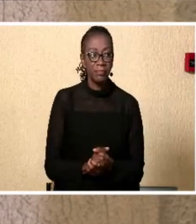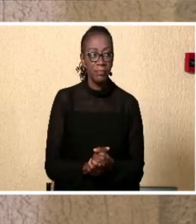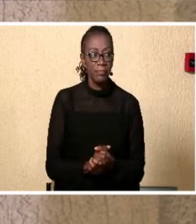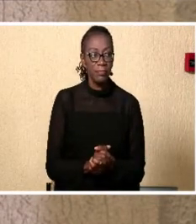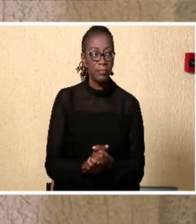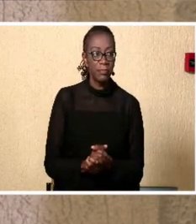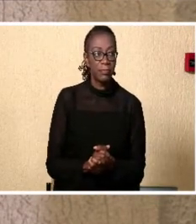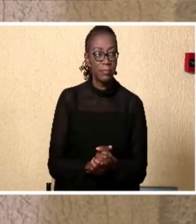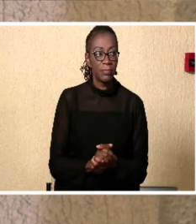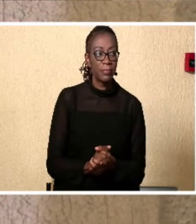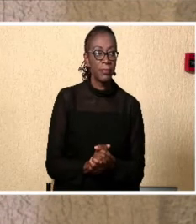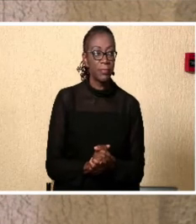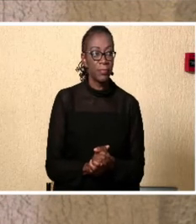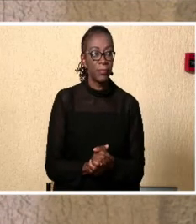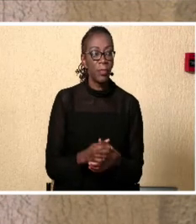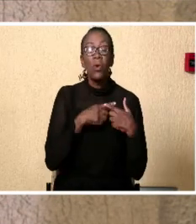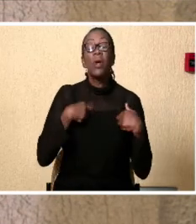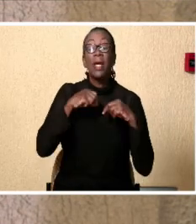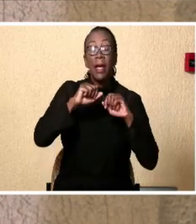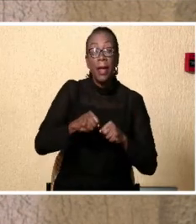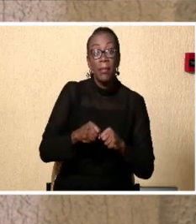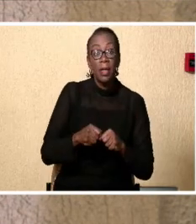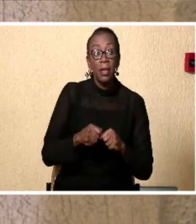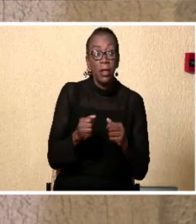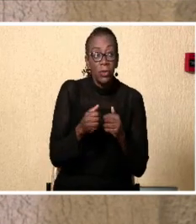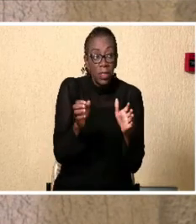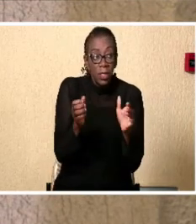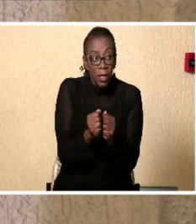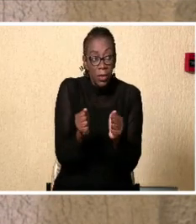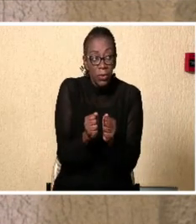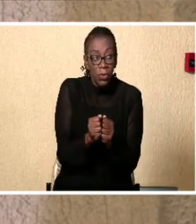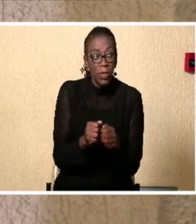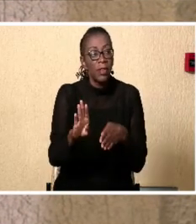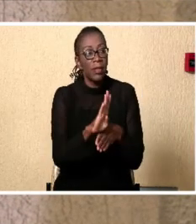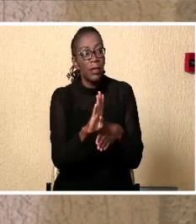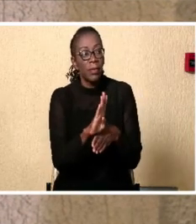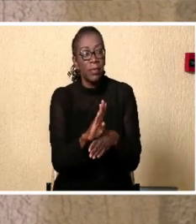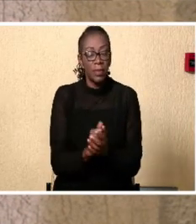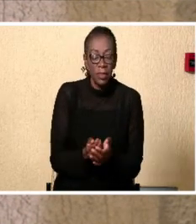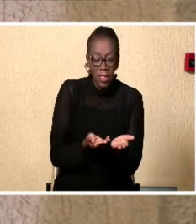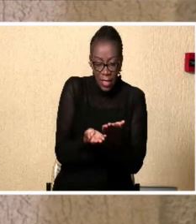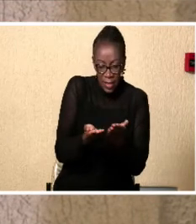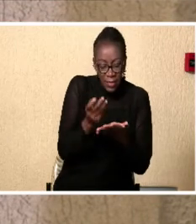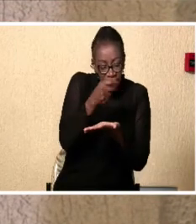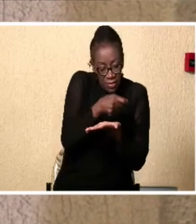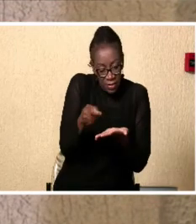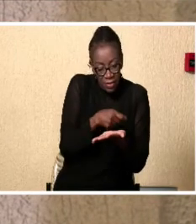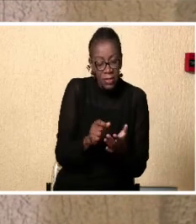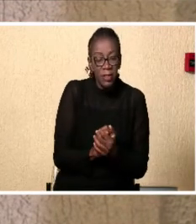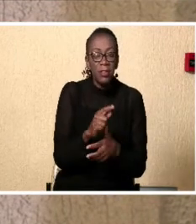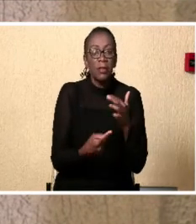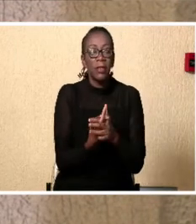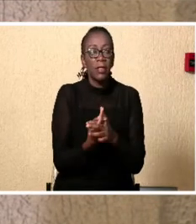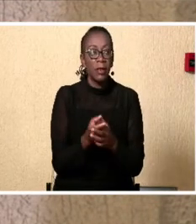but Herculean that we're actually able to come up with a portal, an online portal to have this registration taking place. And of course,